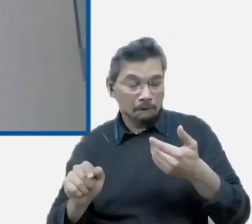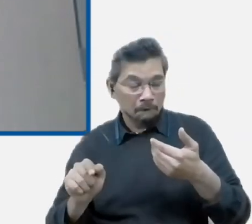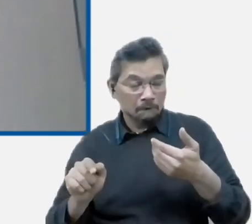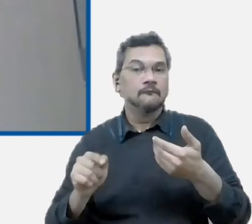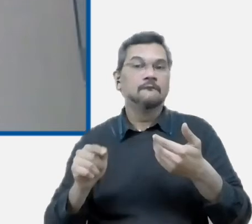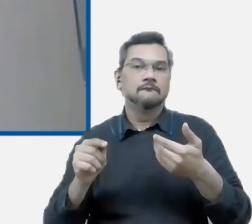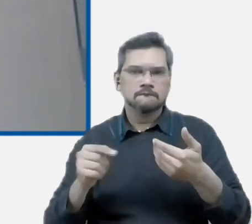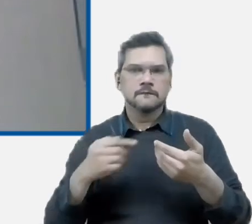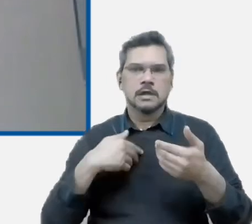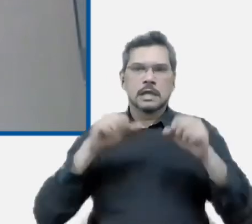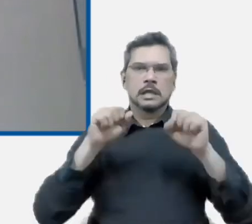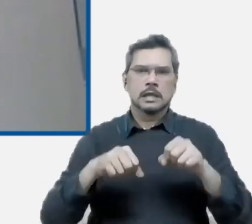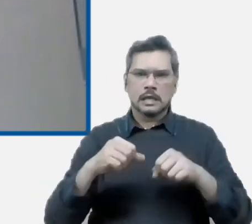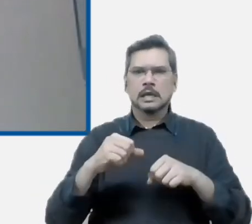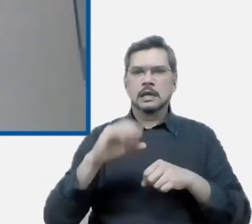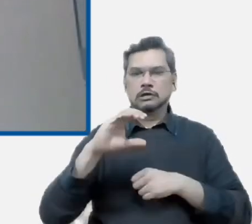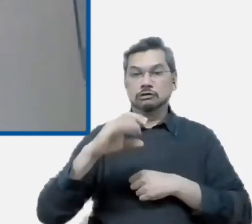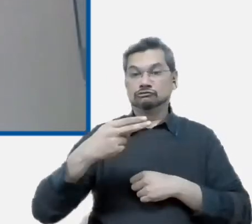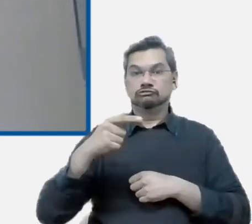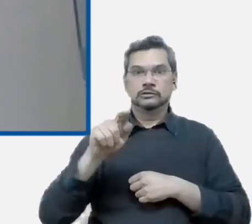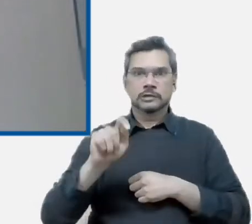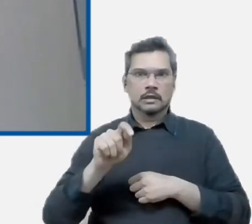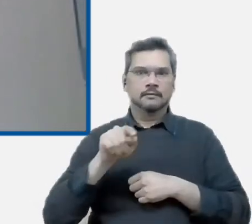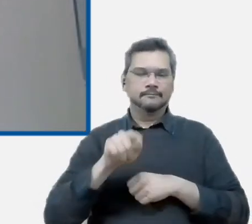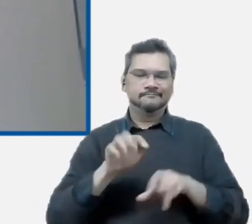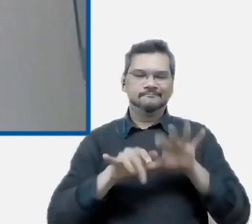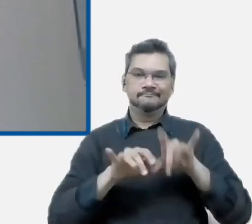questions, very happy to answer.